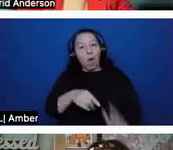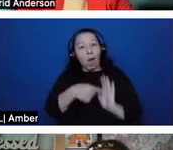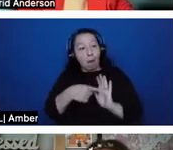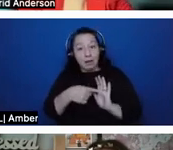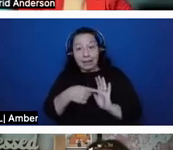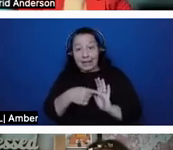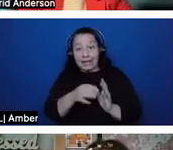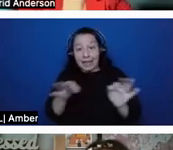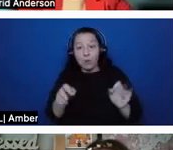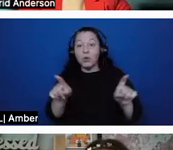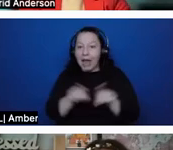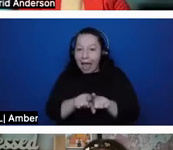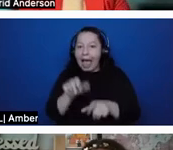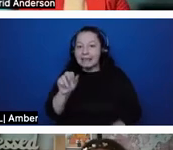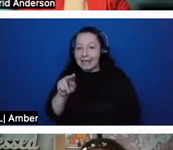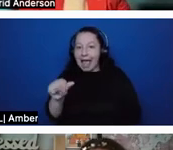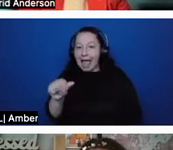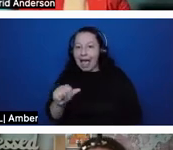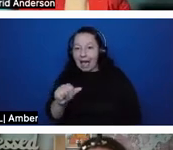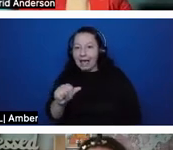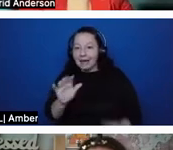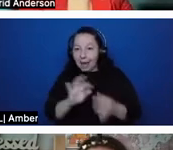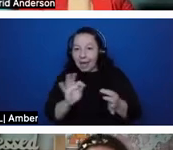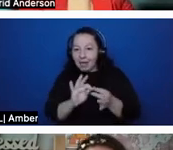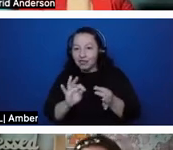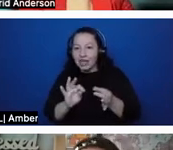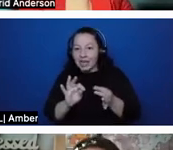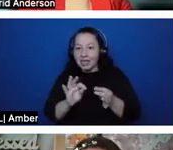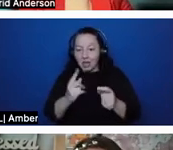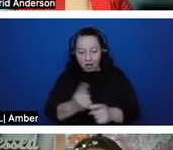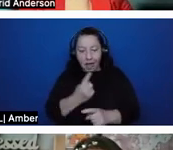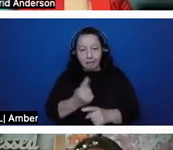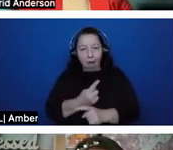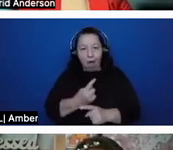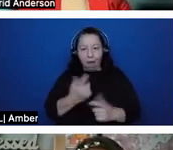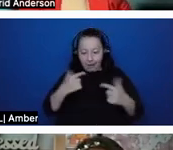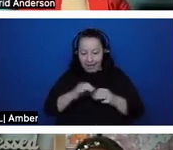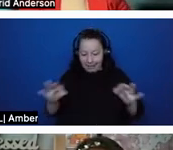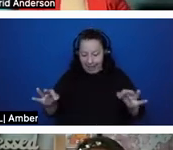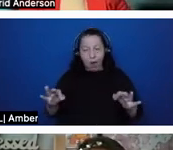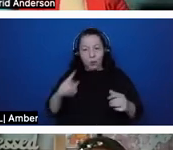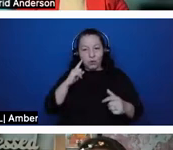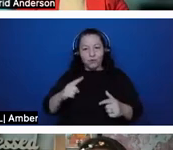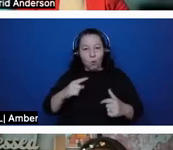about, anatomically appropriate language in whatever language, whether that